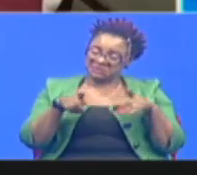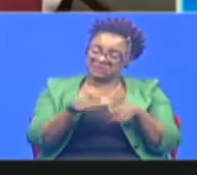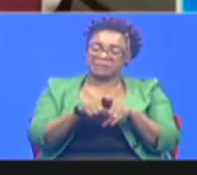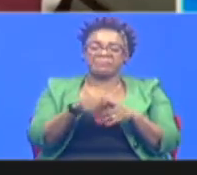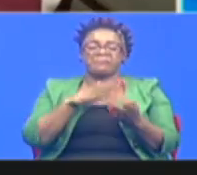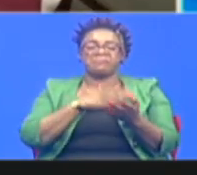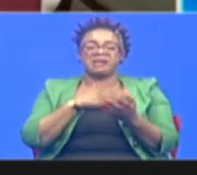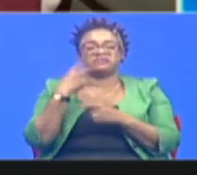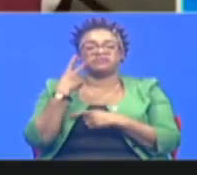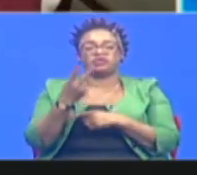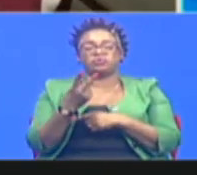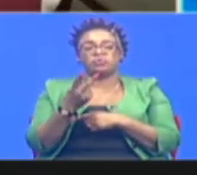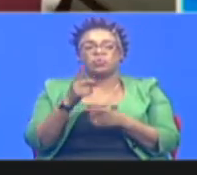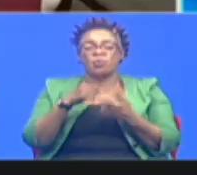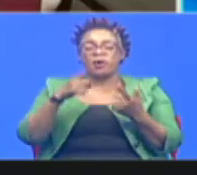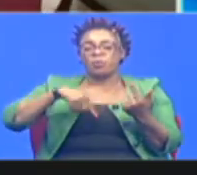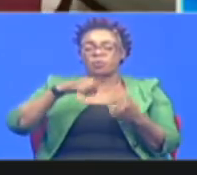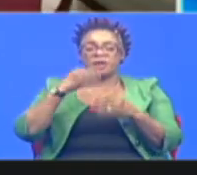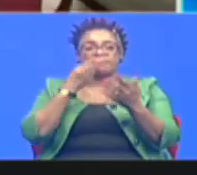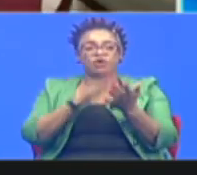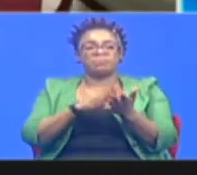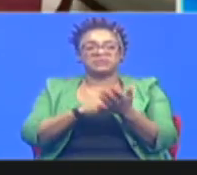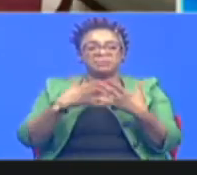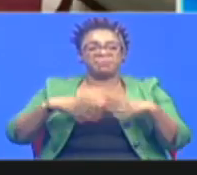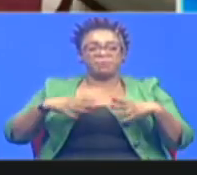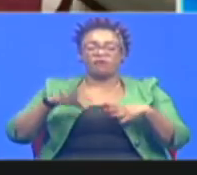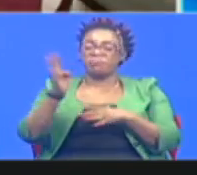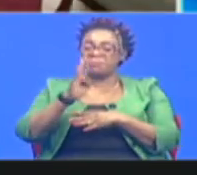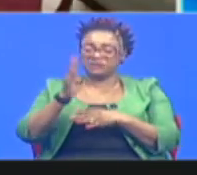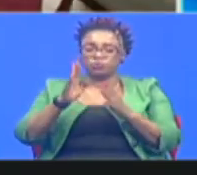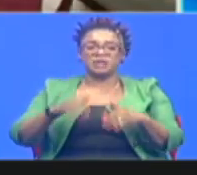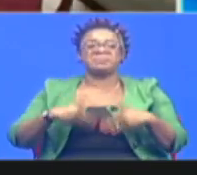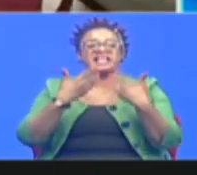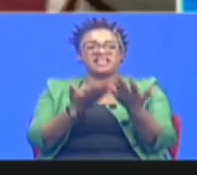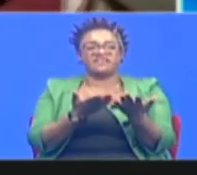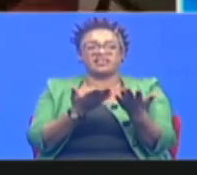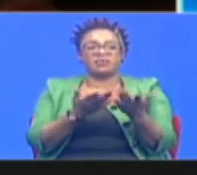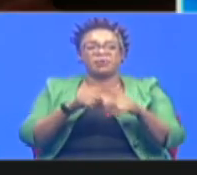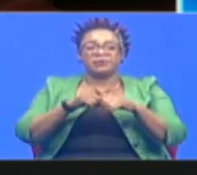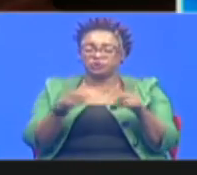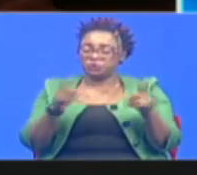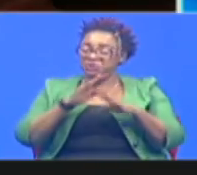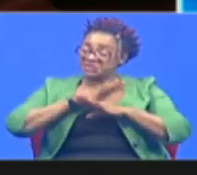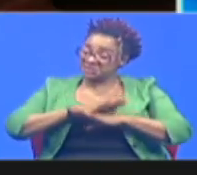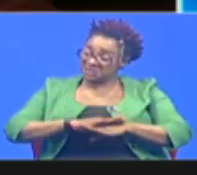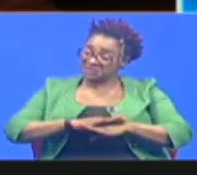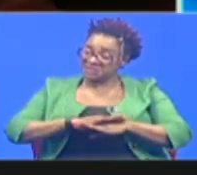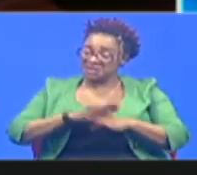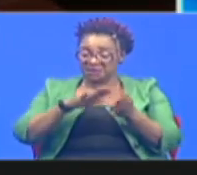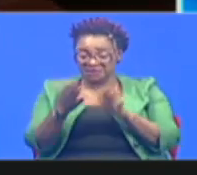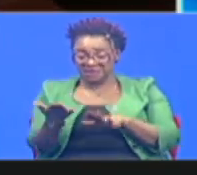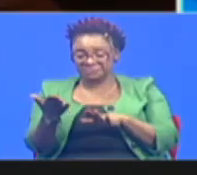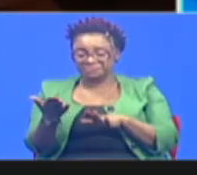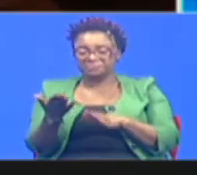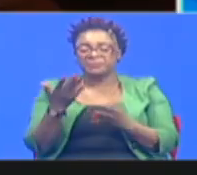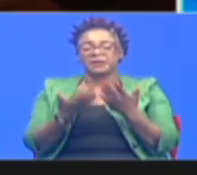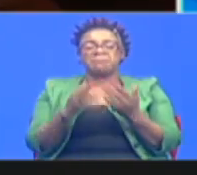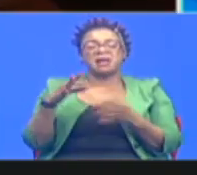What we had promised and pledged for the people of Bomet will be delivered, though she has rested, and may her soul rest in